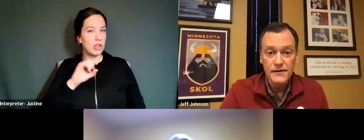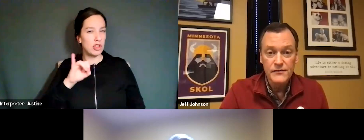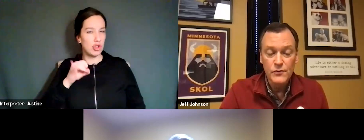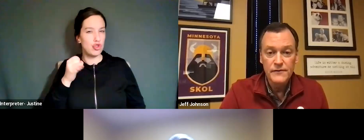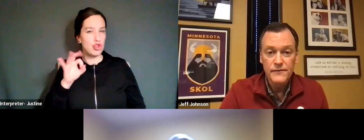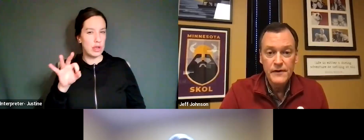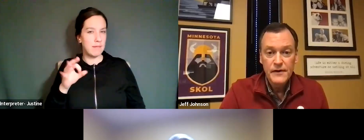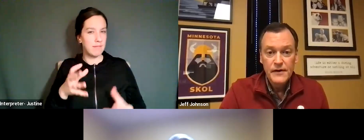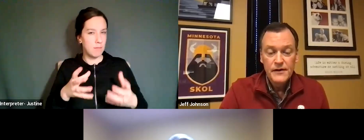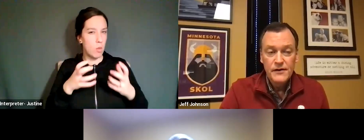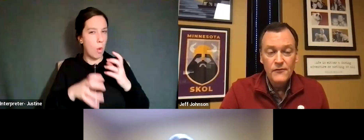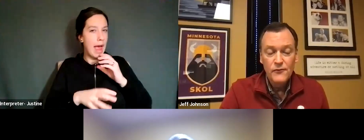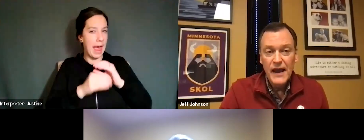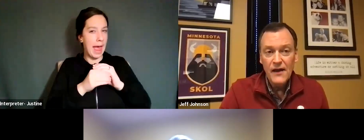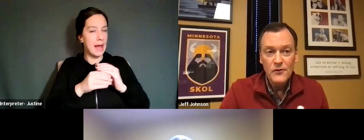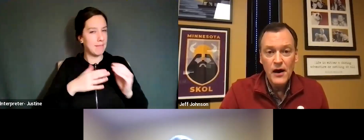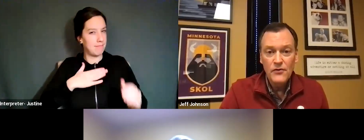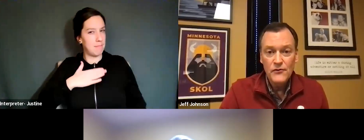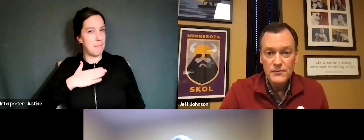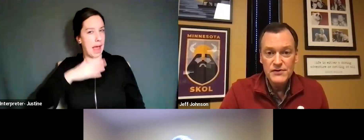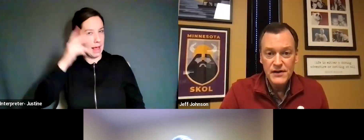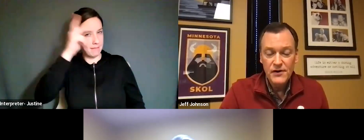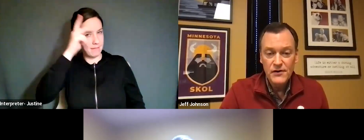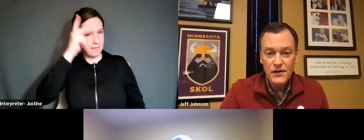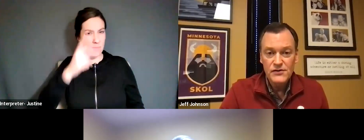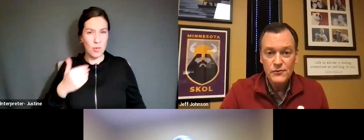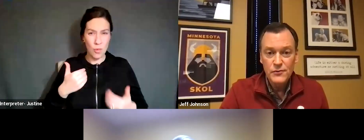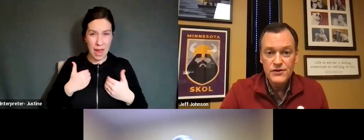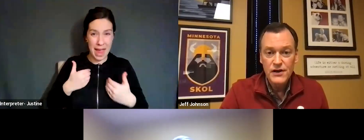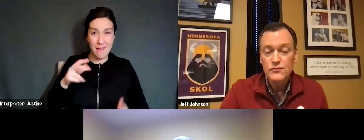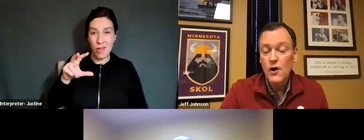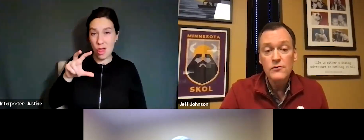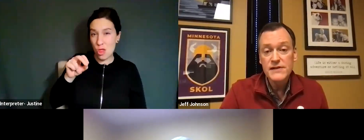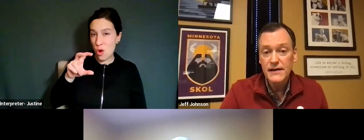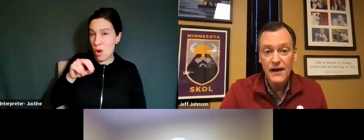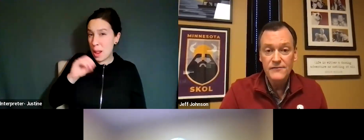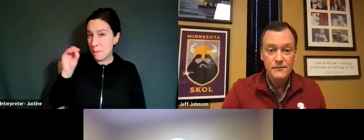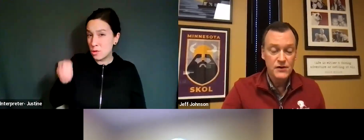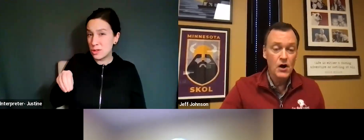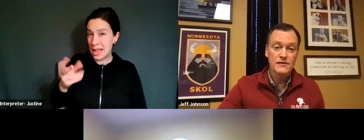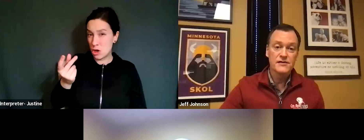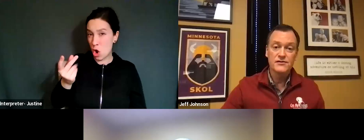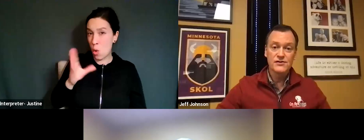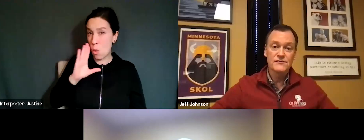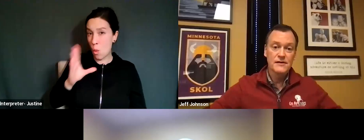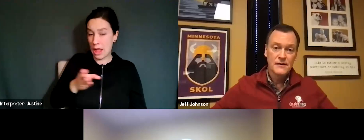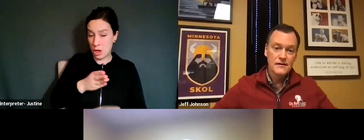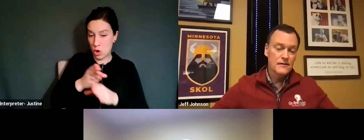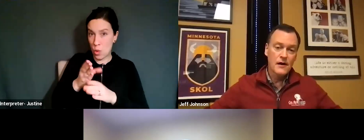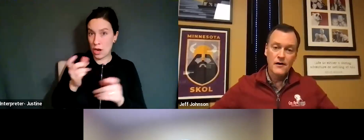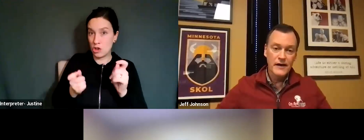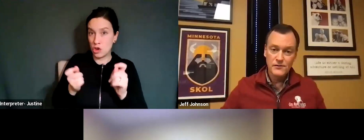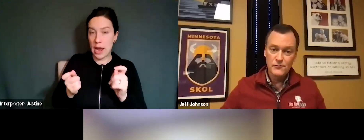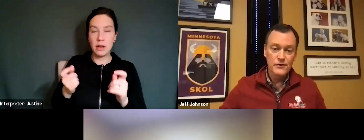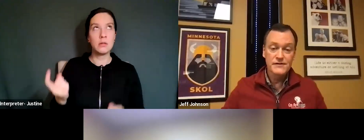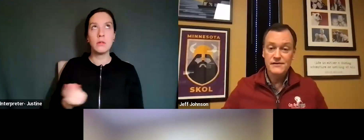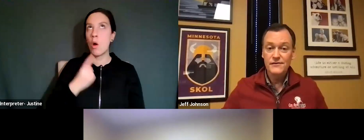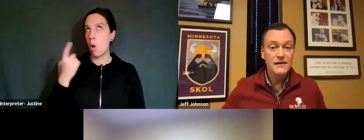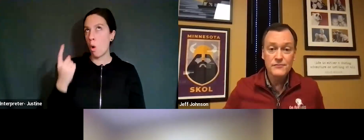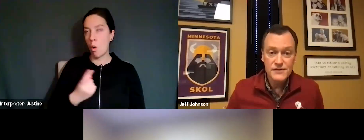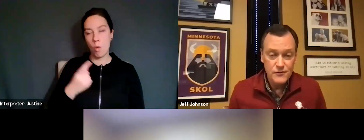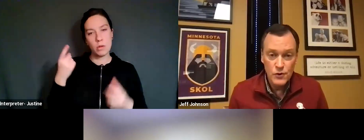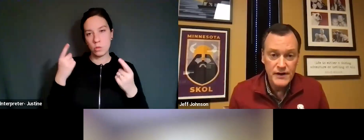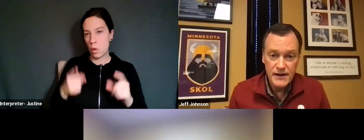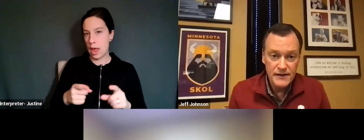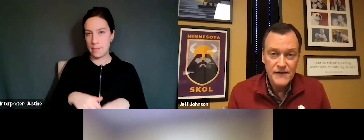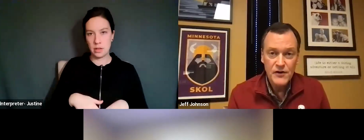well, is if we have around 30% of our dogs career changed, we're always going to have some dogs that just aren't able to work because they're